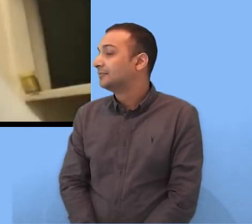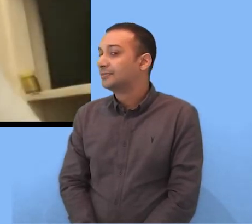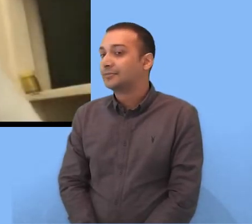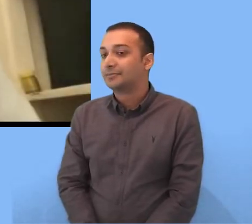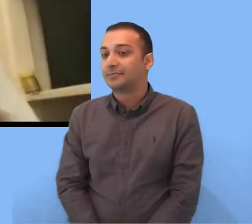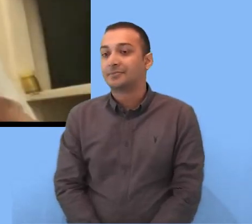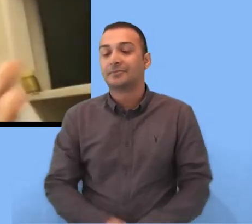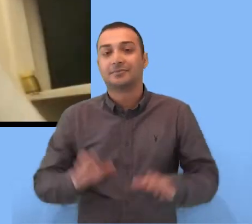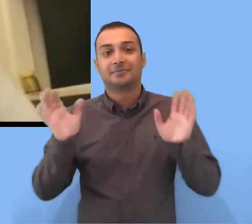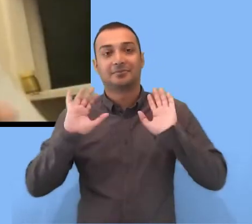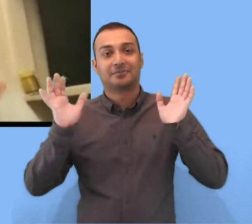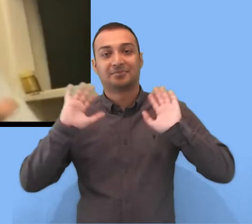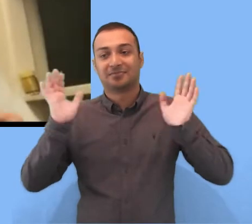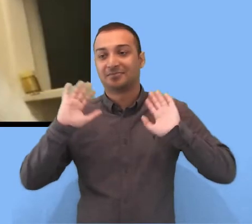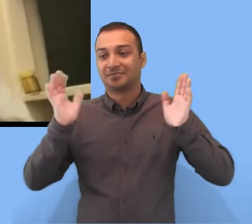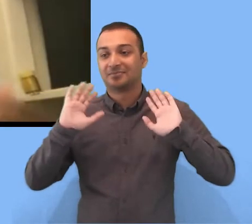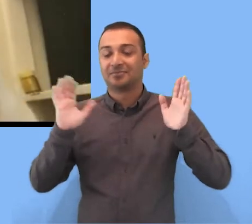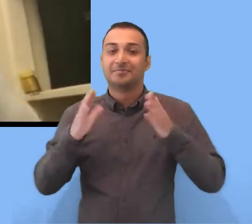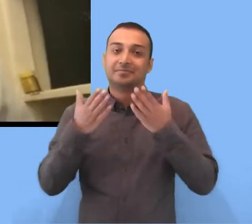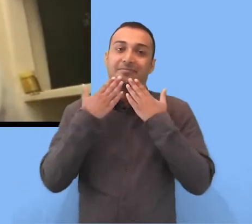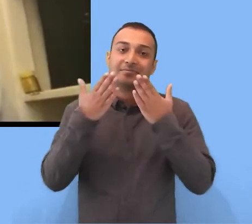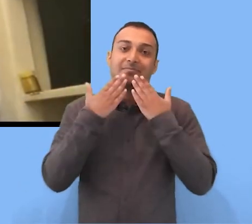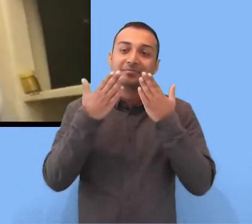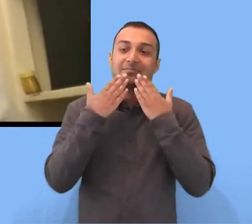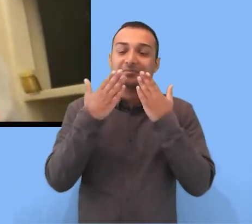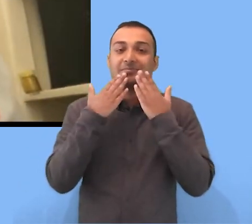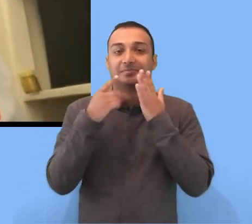Hello. Blessings, Tom.